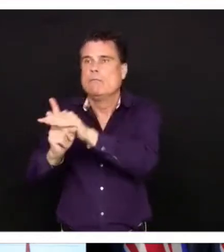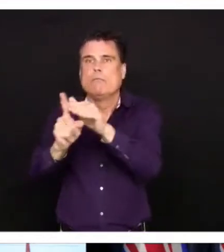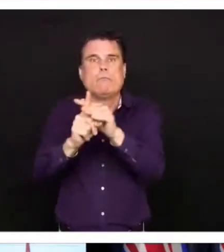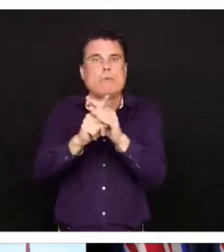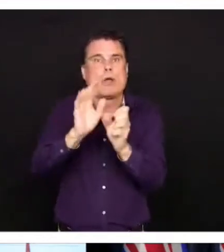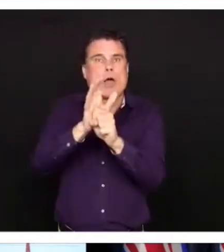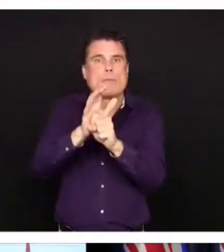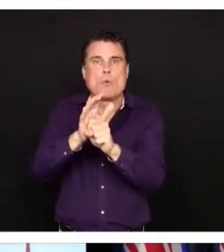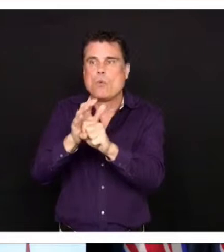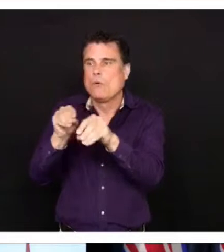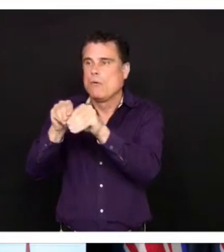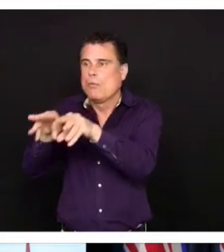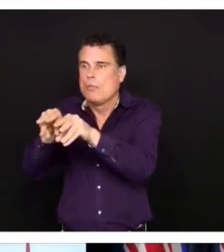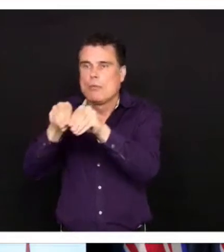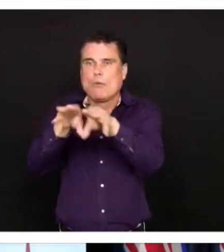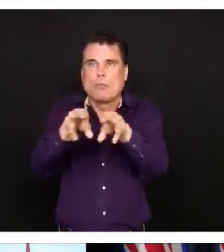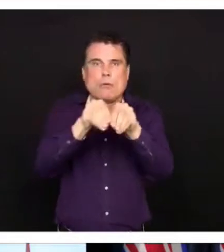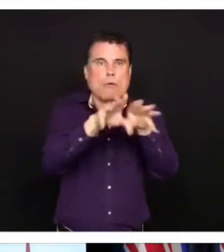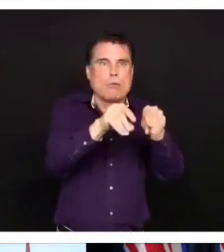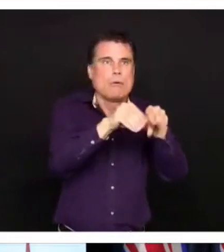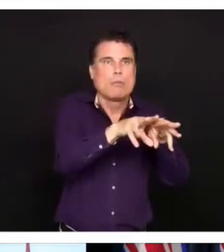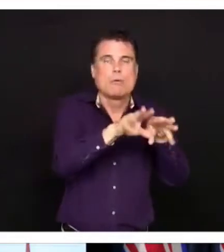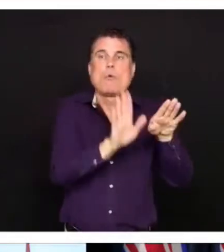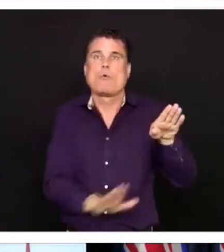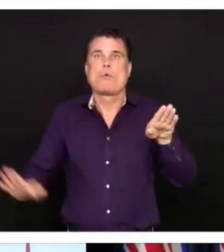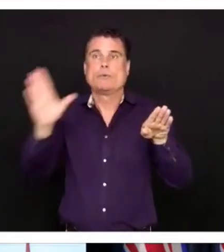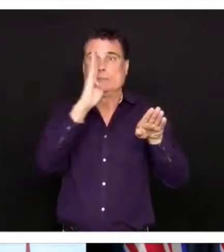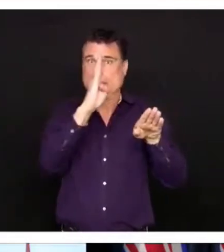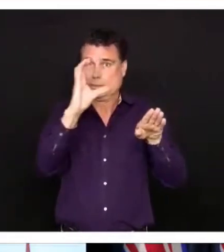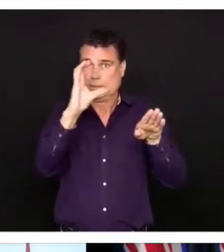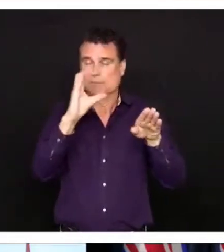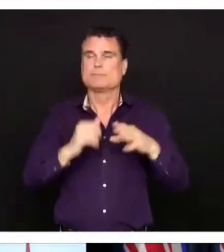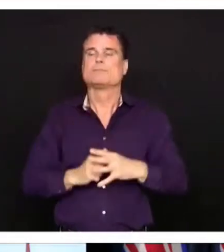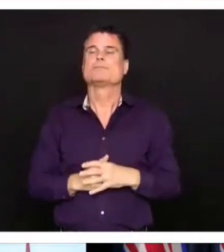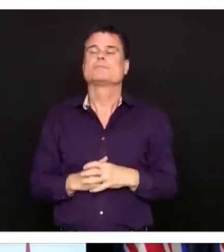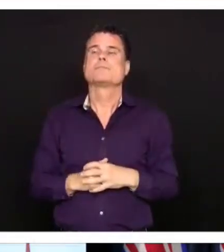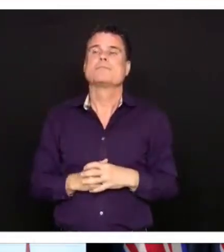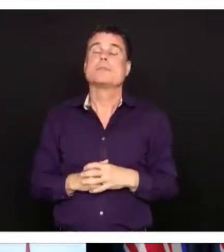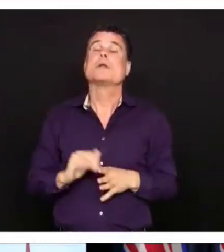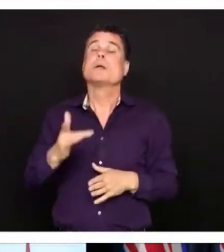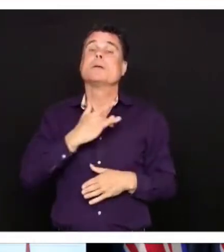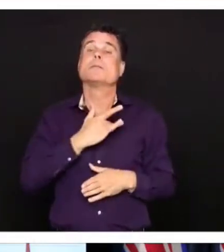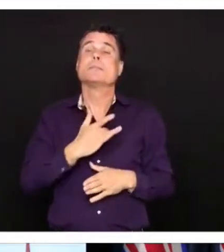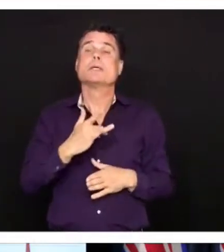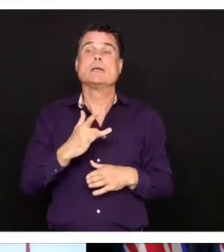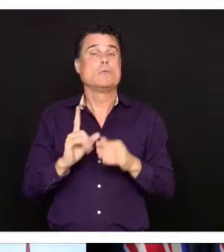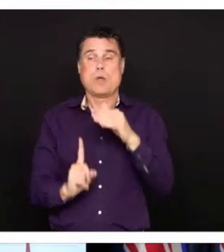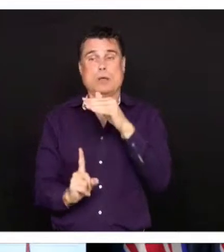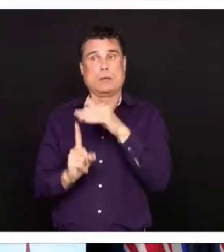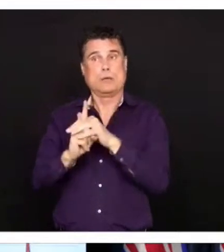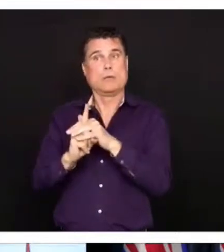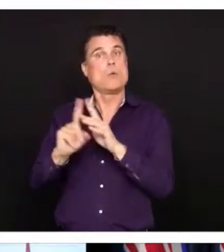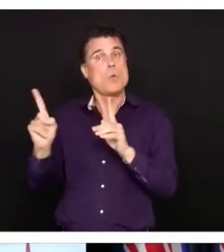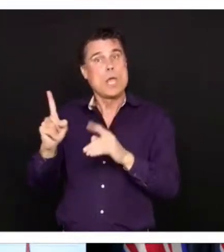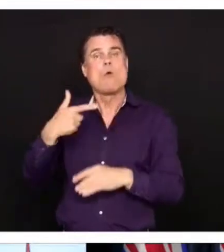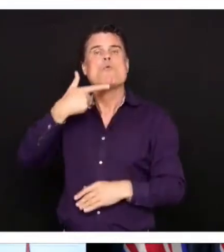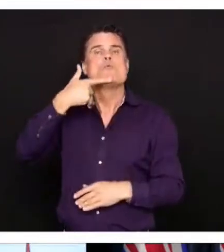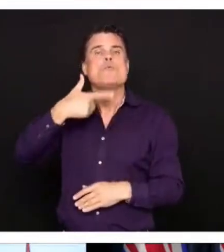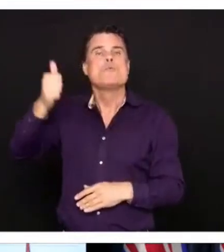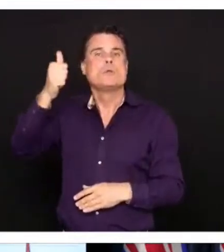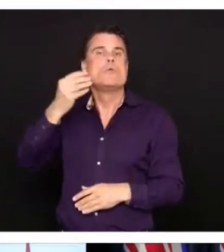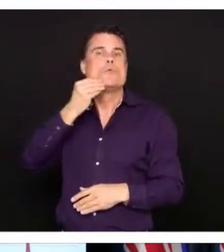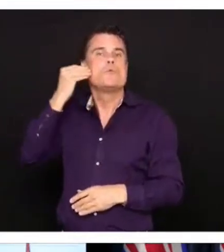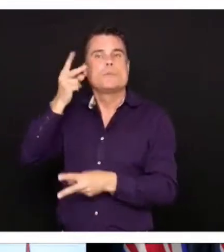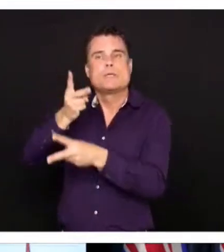care home outbreak in Lynn Valley in early January. What is also on this slide down below is